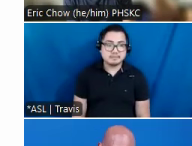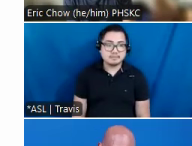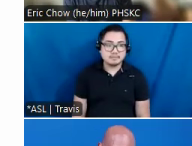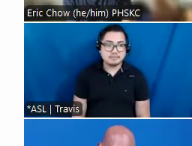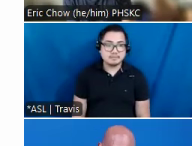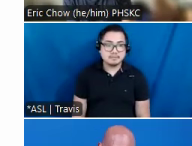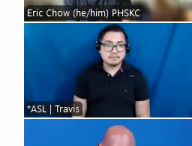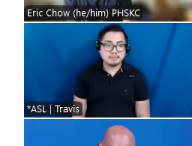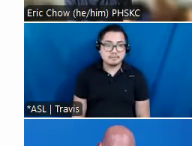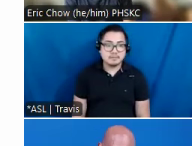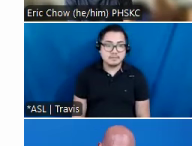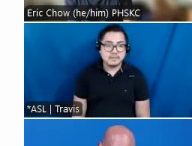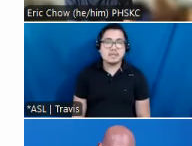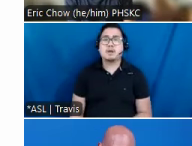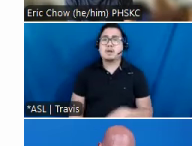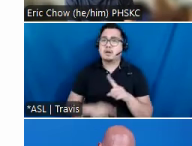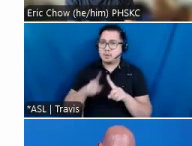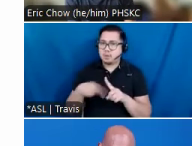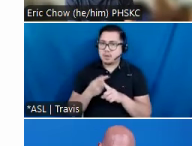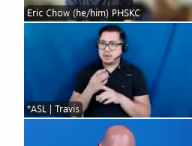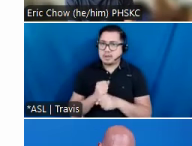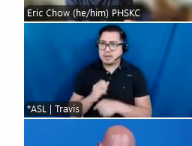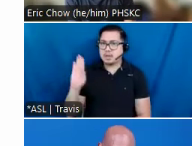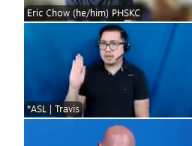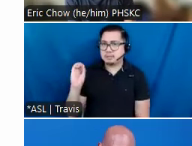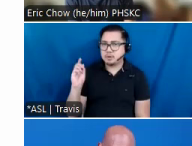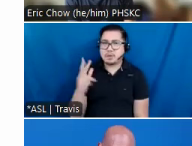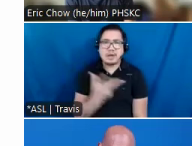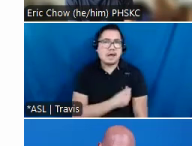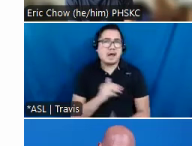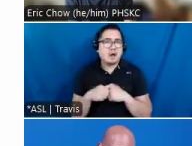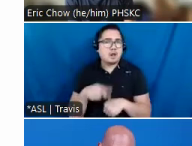When you get a booster, how long does it provide immunity?